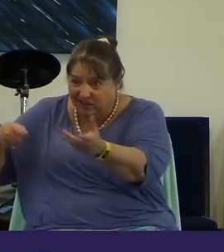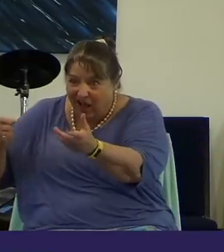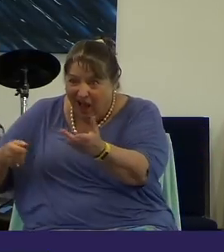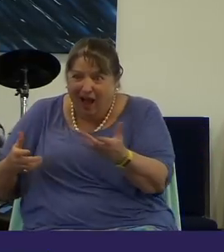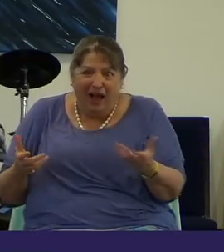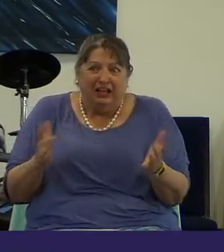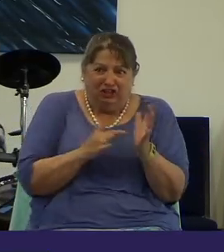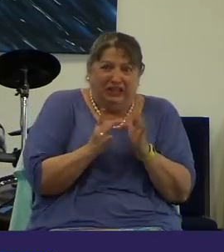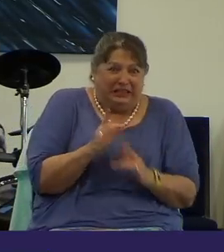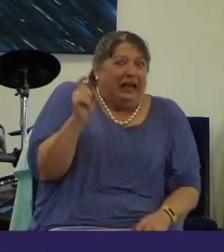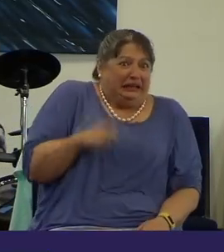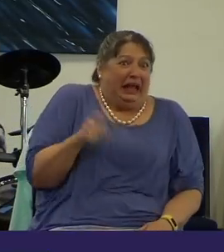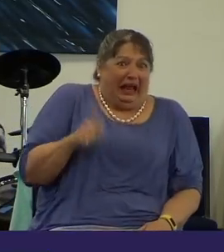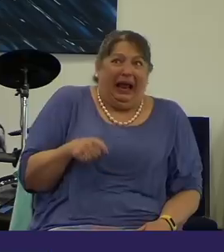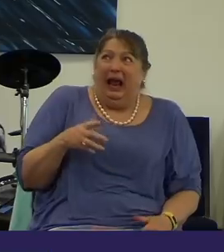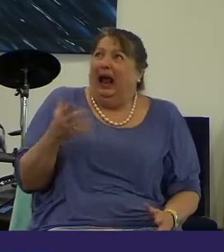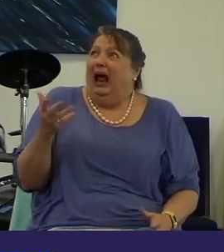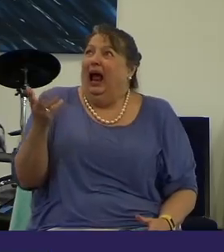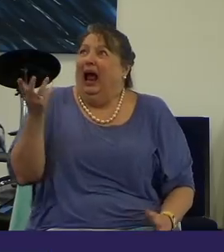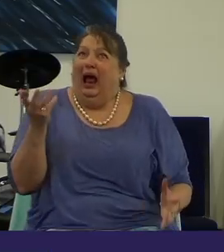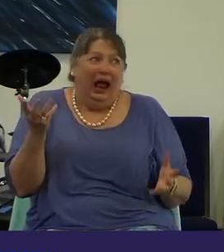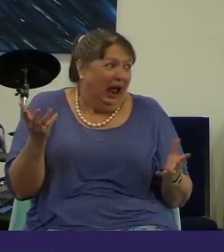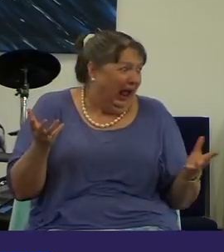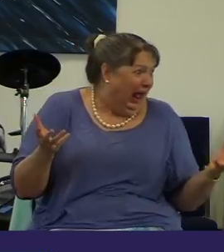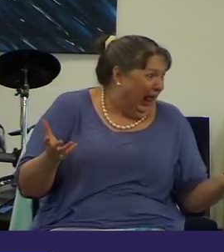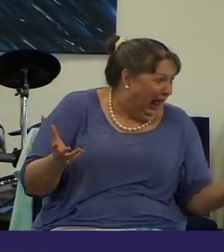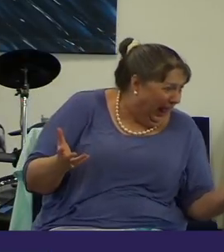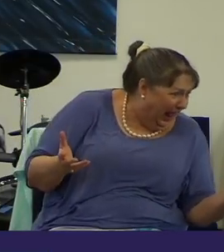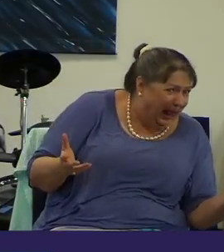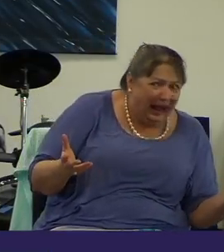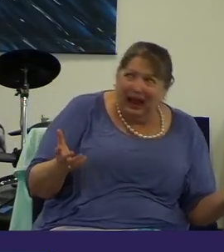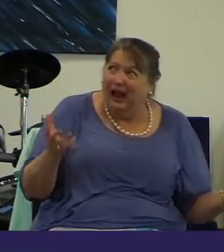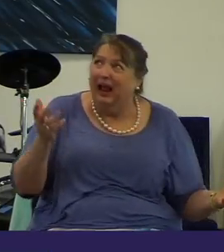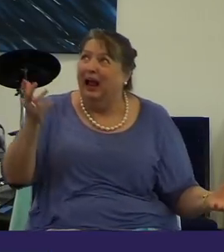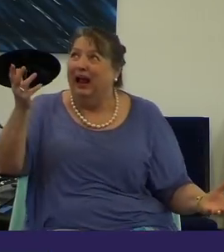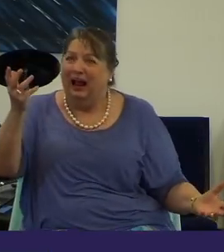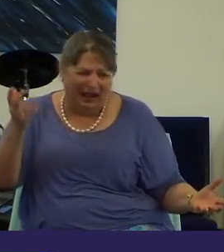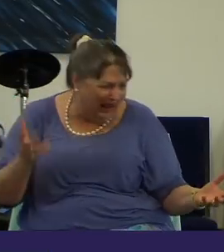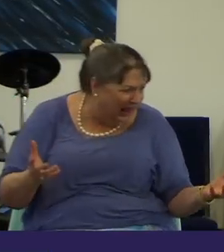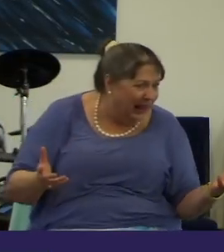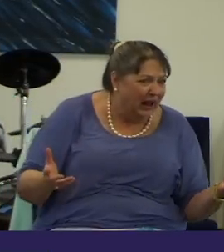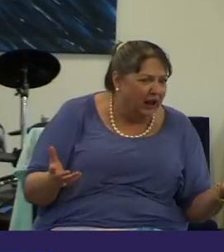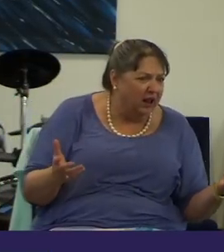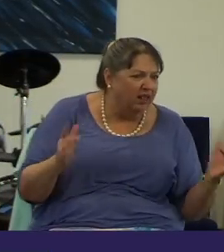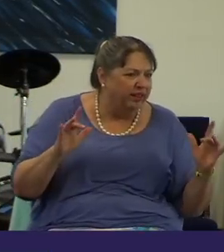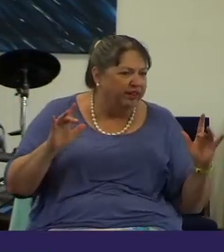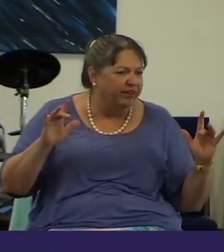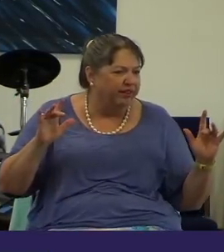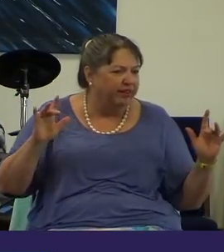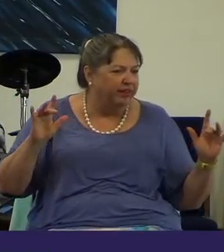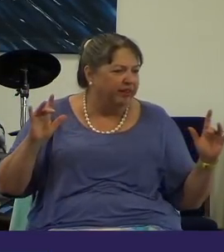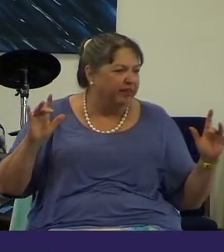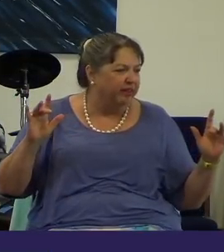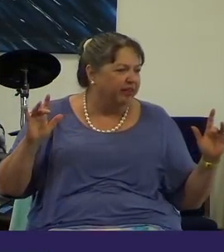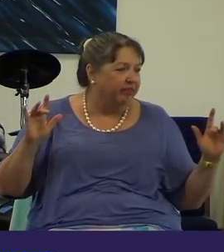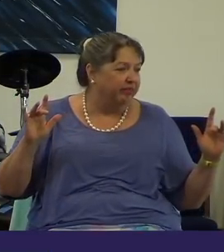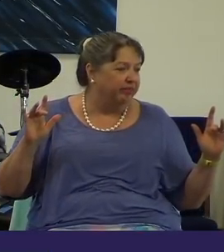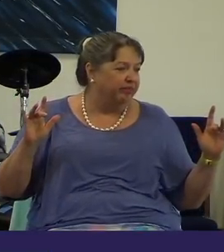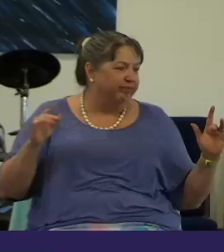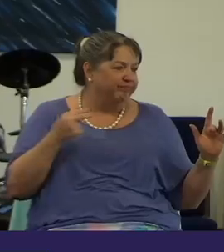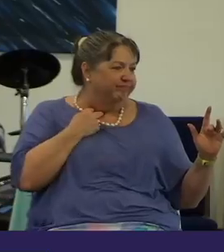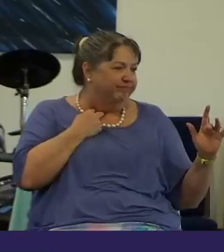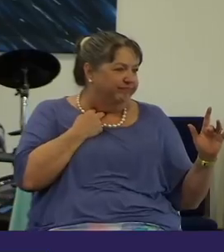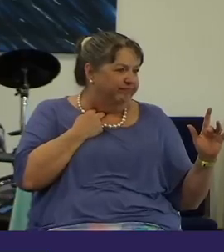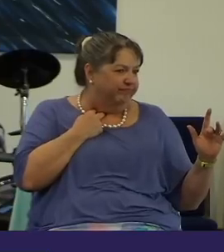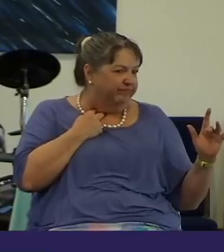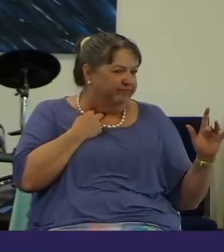for a word of promise. Looking for an arm to be put on his shoulders. Looking for someone to cry with him. Or